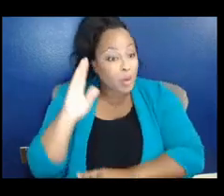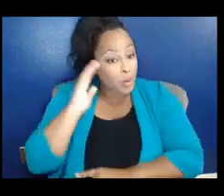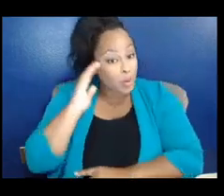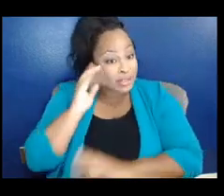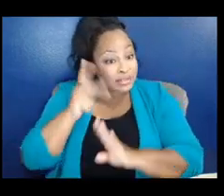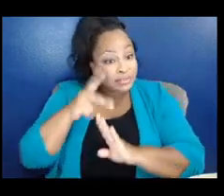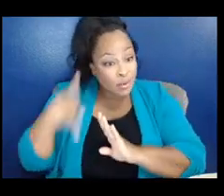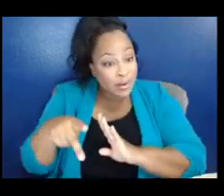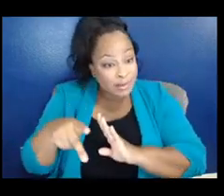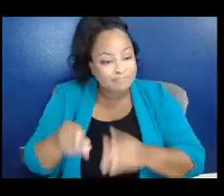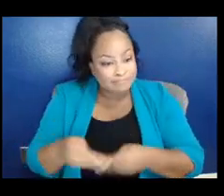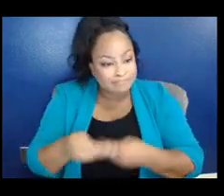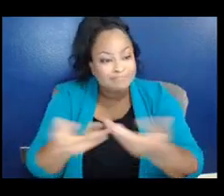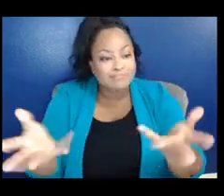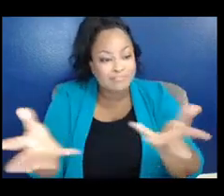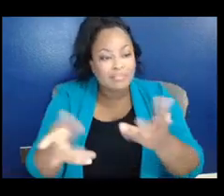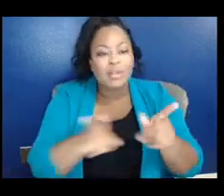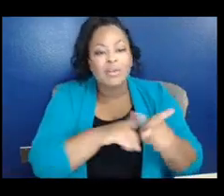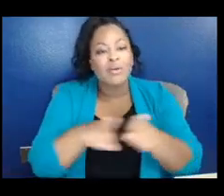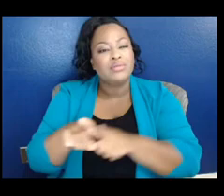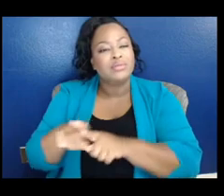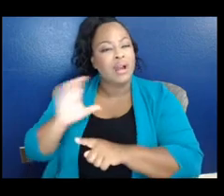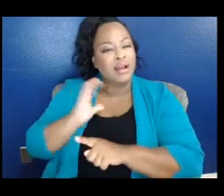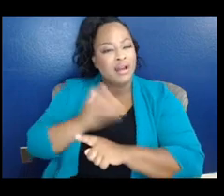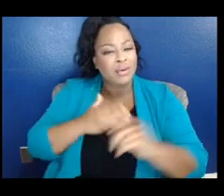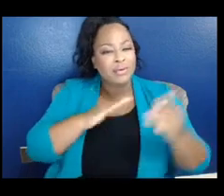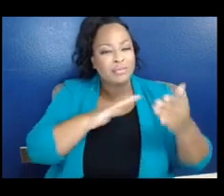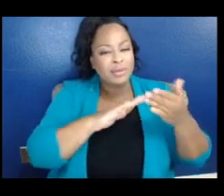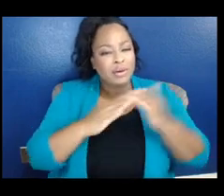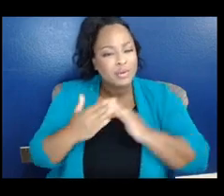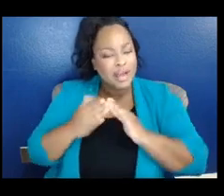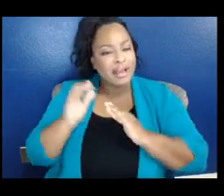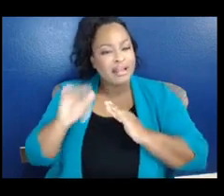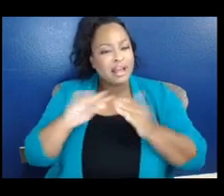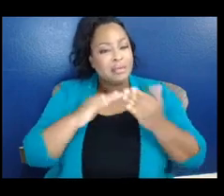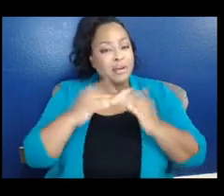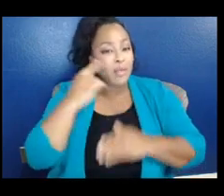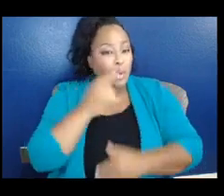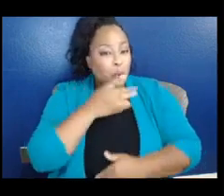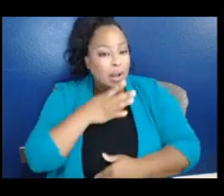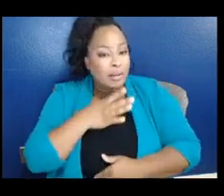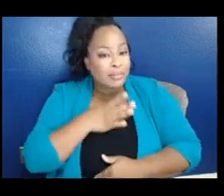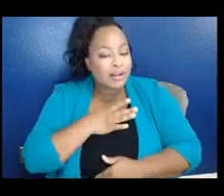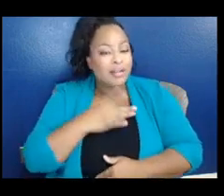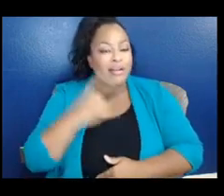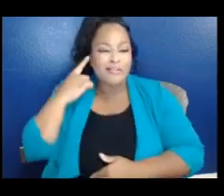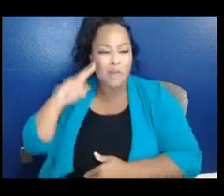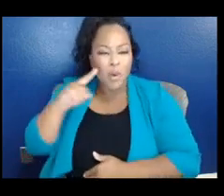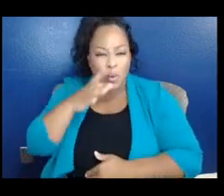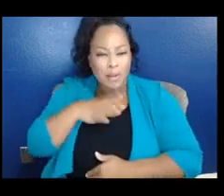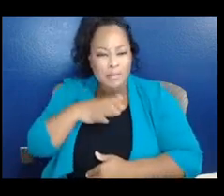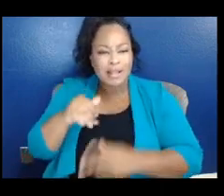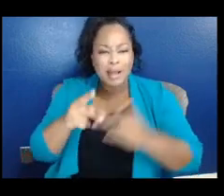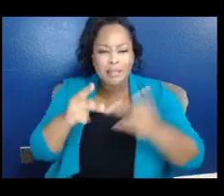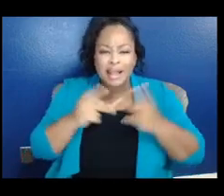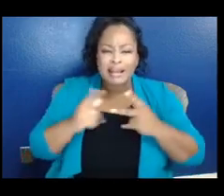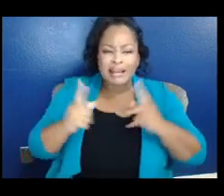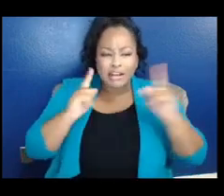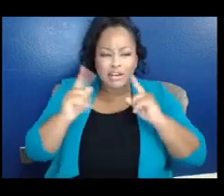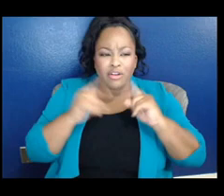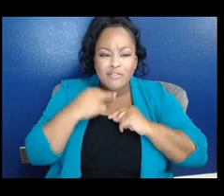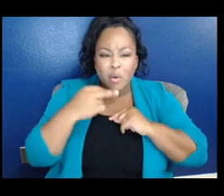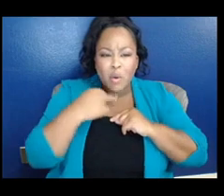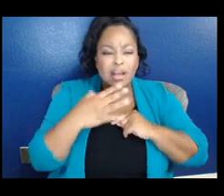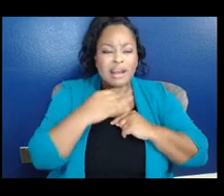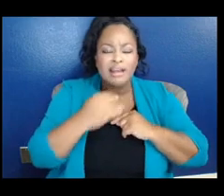Fibroids Awareness Program. In addition, our community is a community of women for women, a place where her voice can